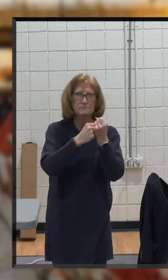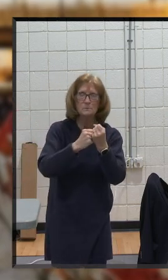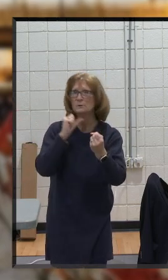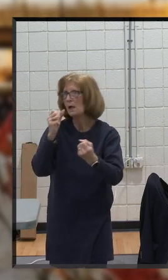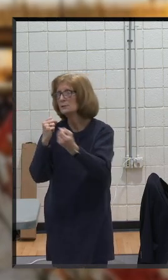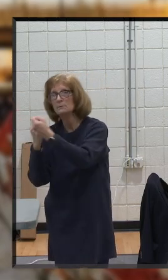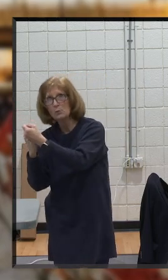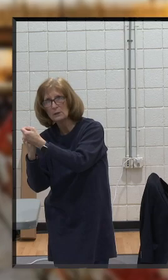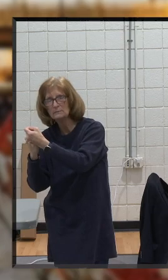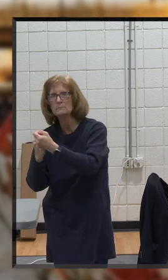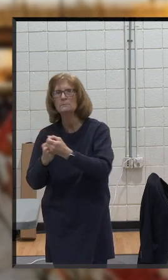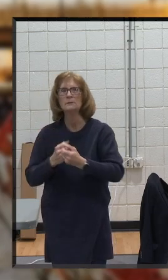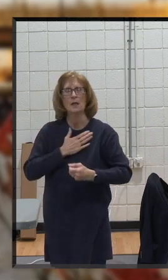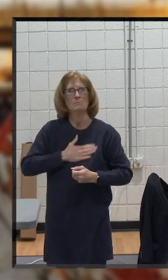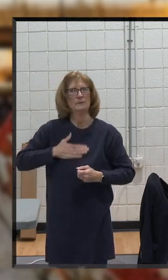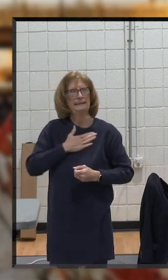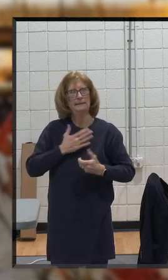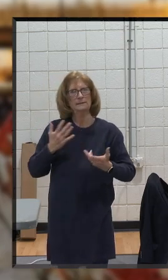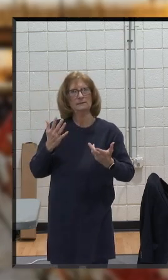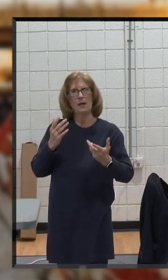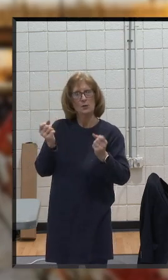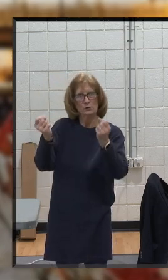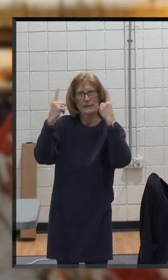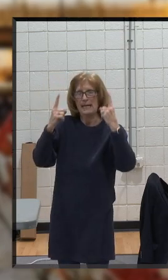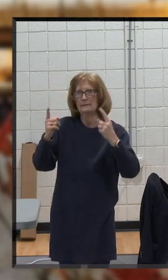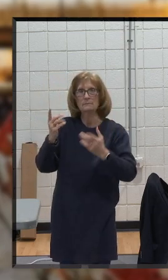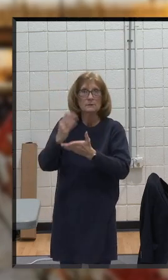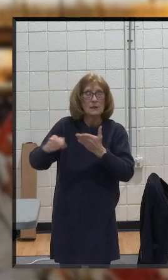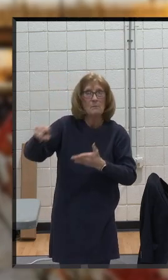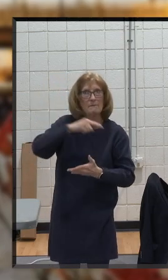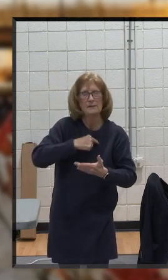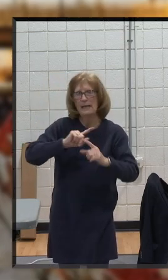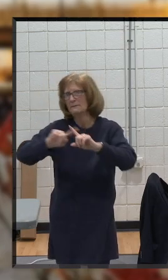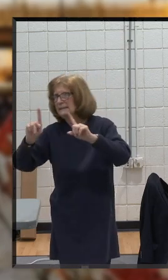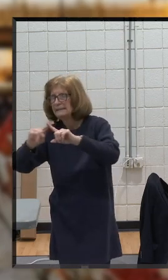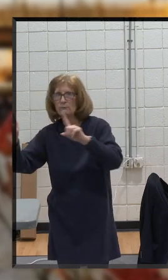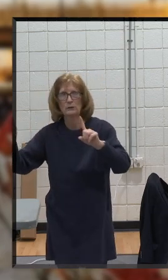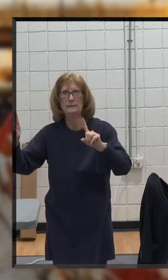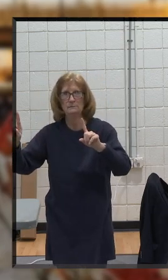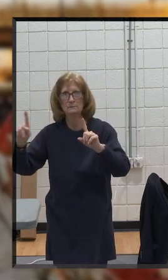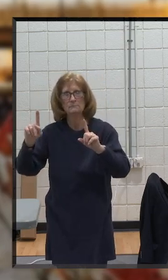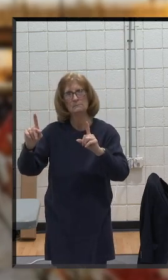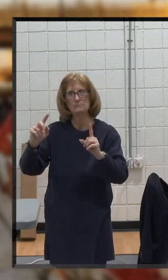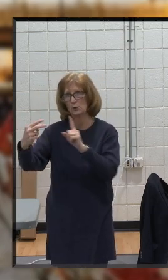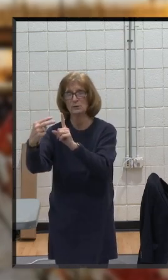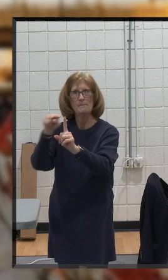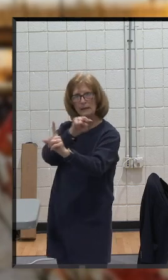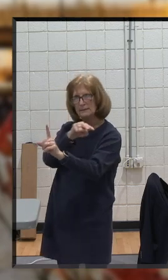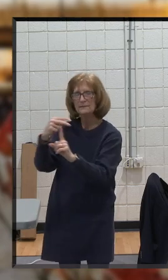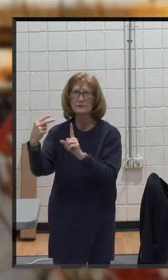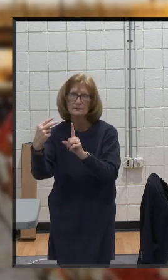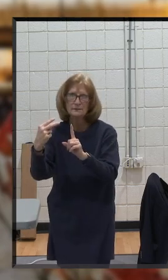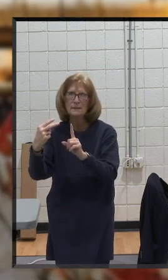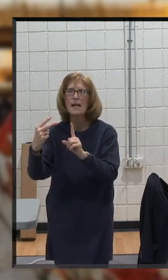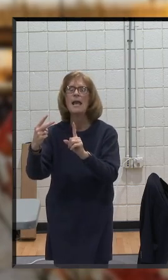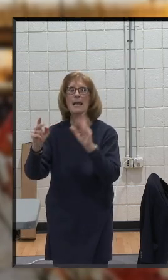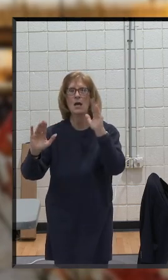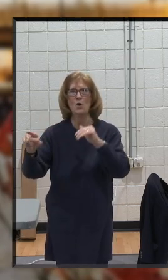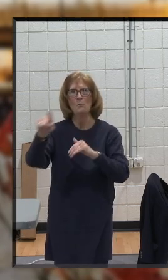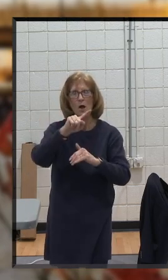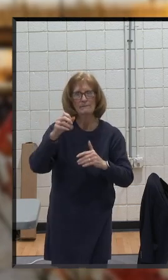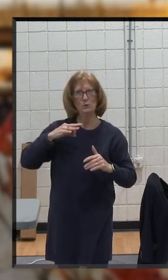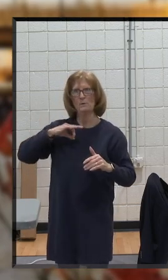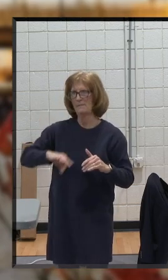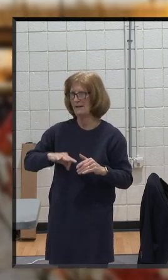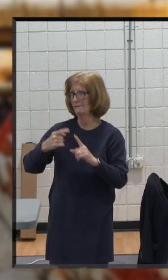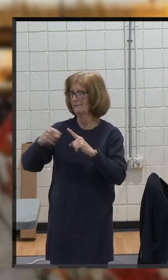any differences in the room, be open to new ideas, and I think most importantly, being present so that you all really gain something from this presentation